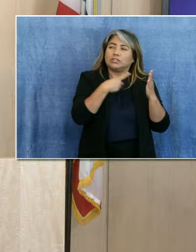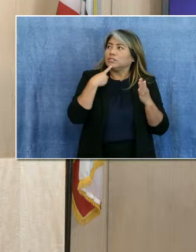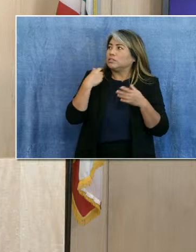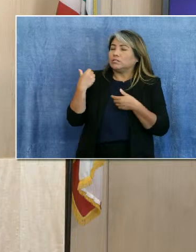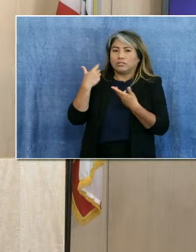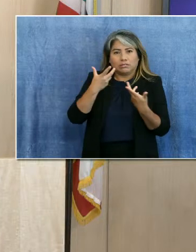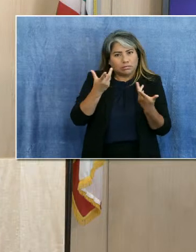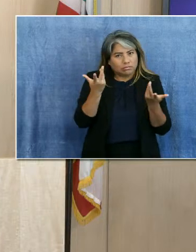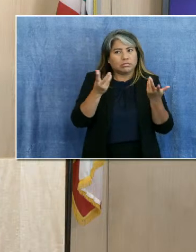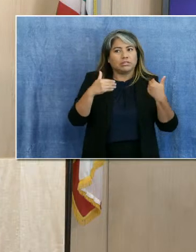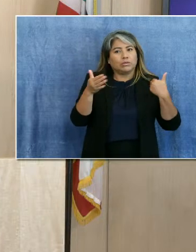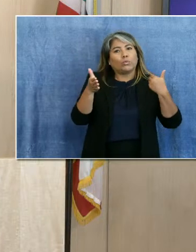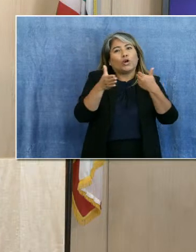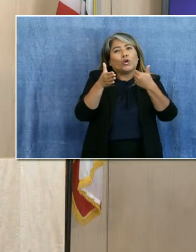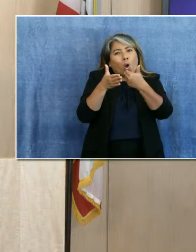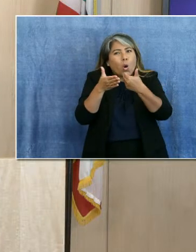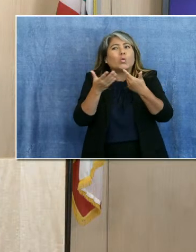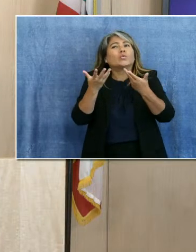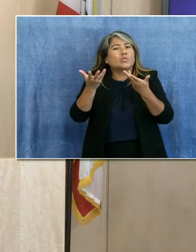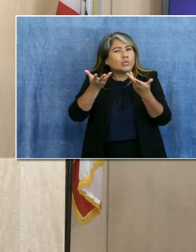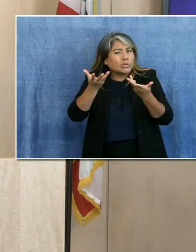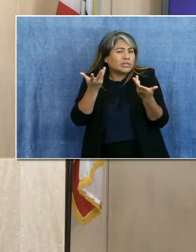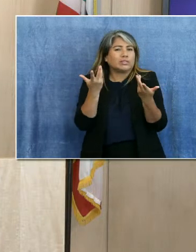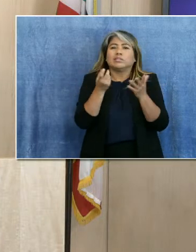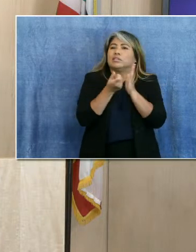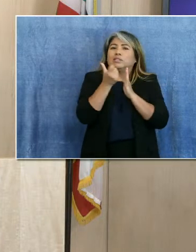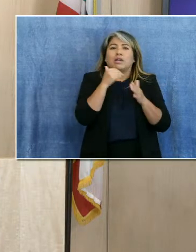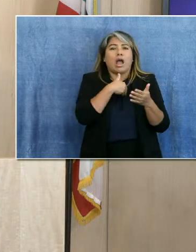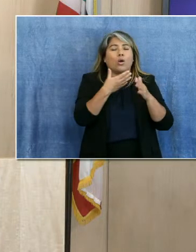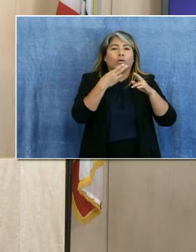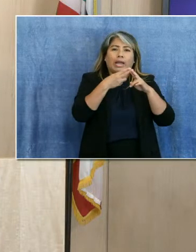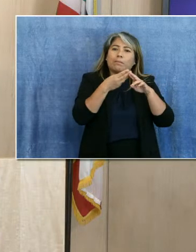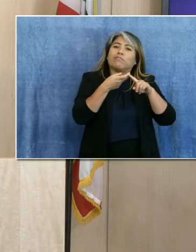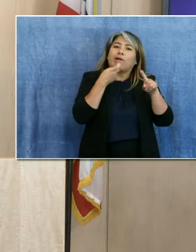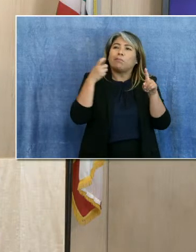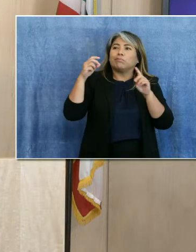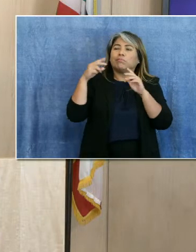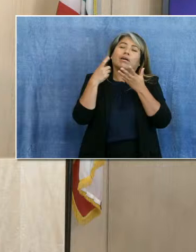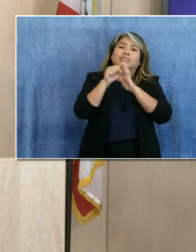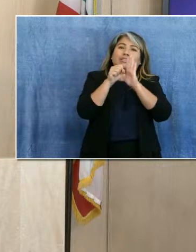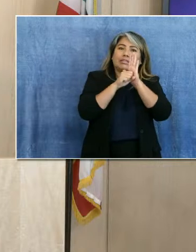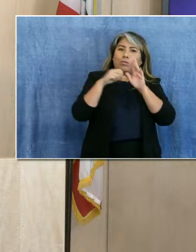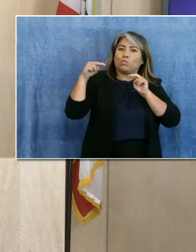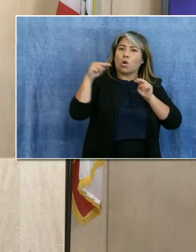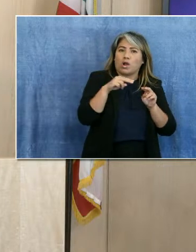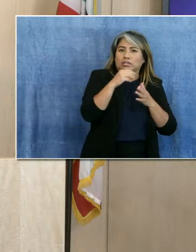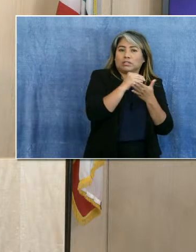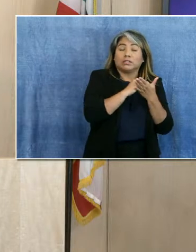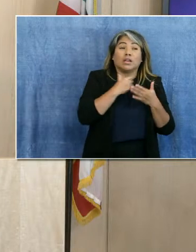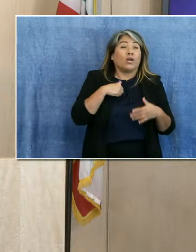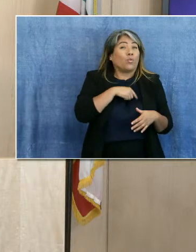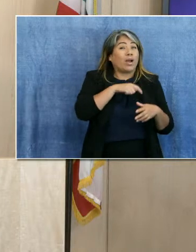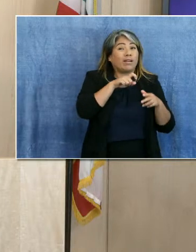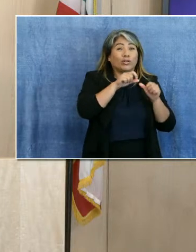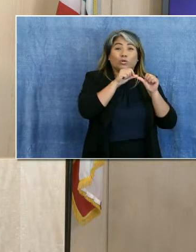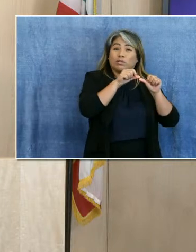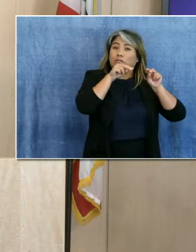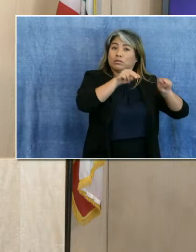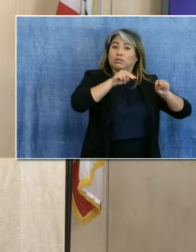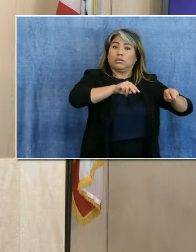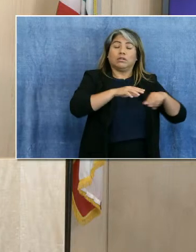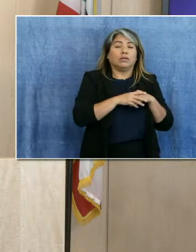close. And we just have to continue to monitor it and do the daily calculations. If our